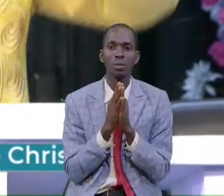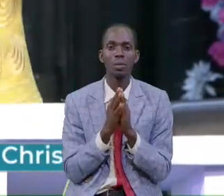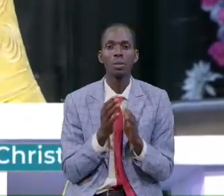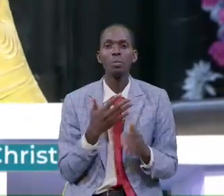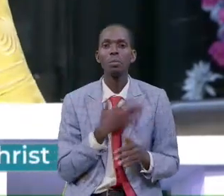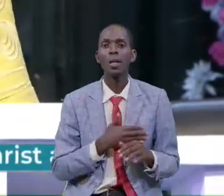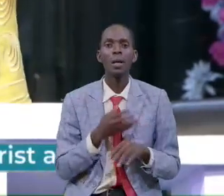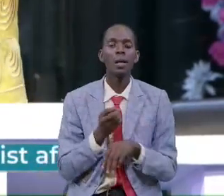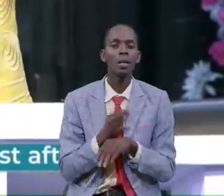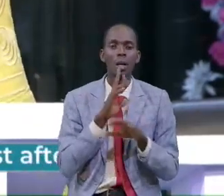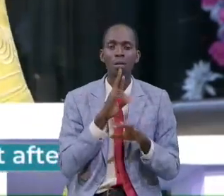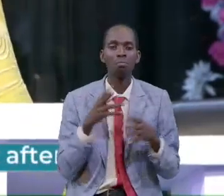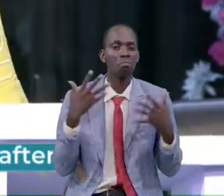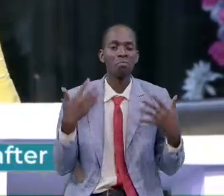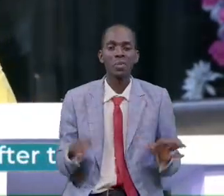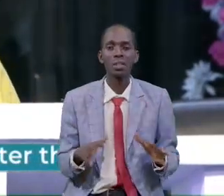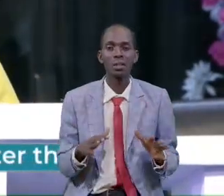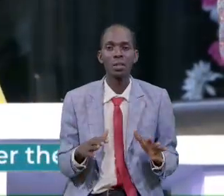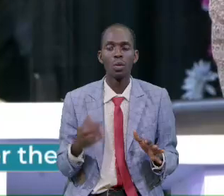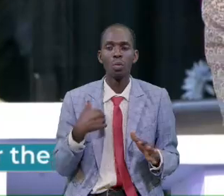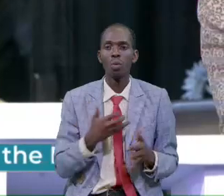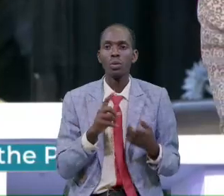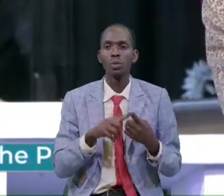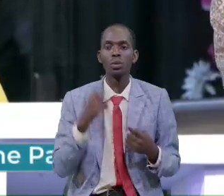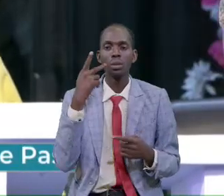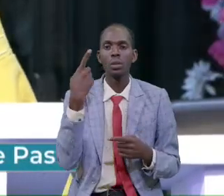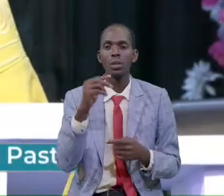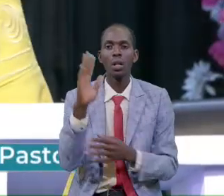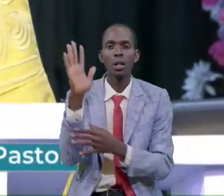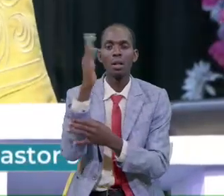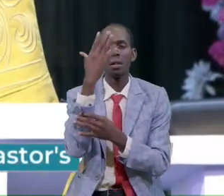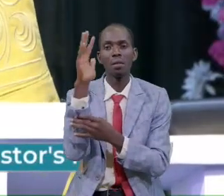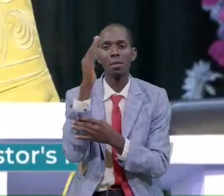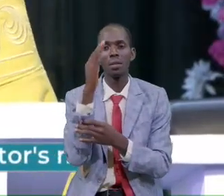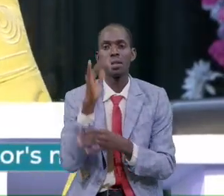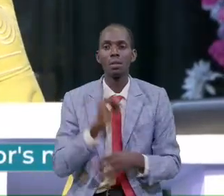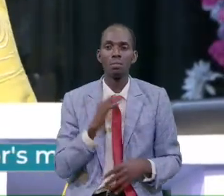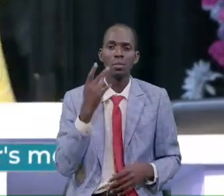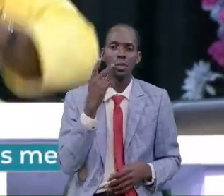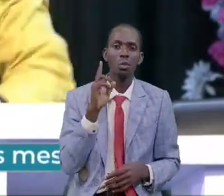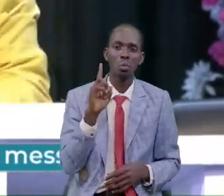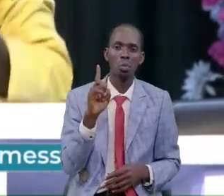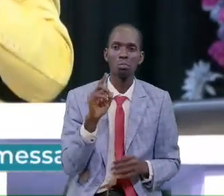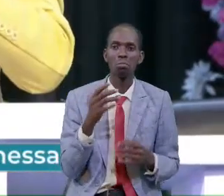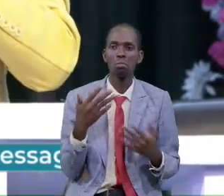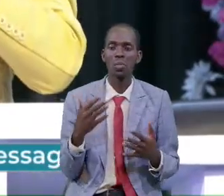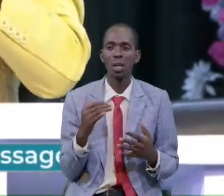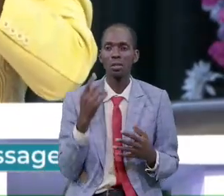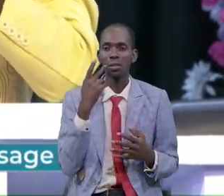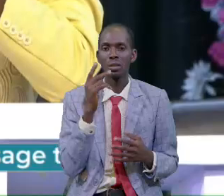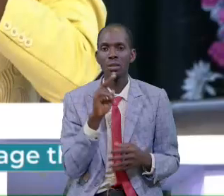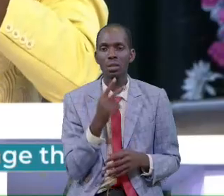are finished, let's see the flag. I've seen one over there. I've seen number two.